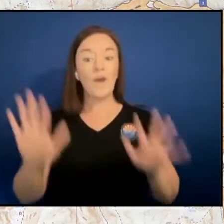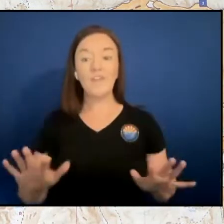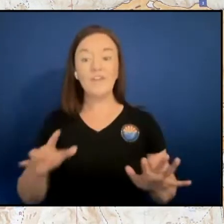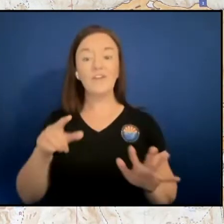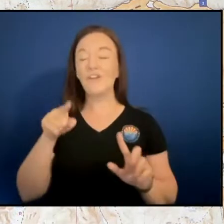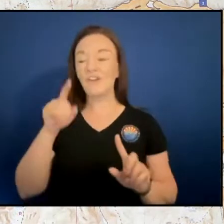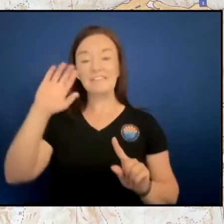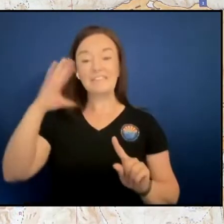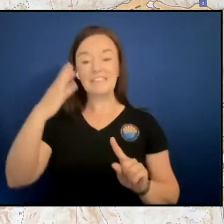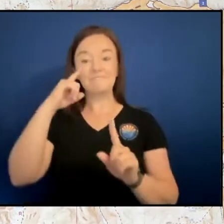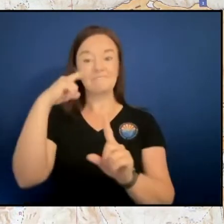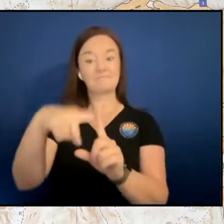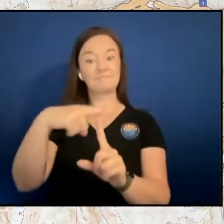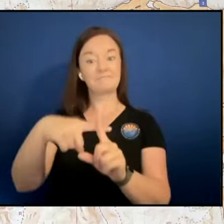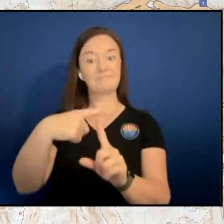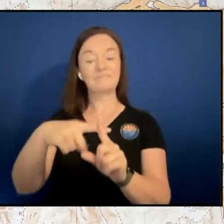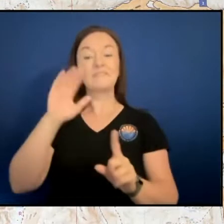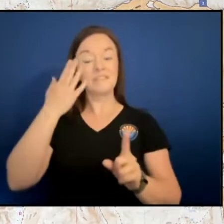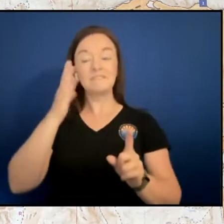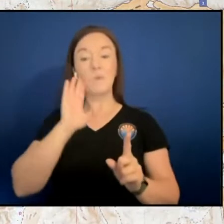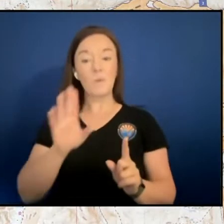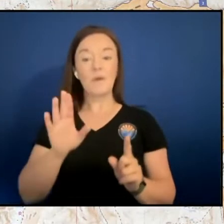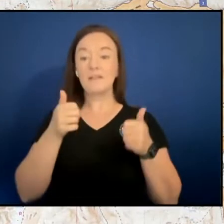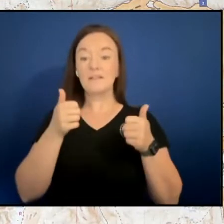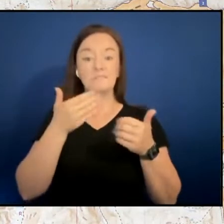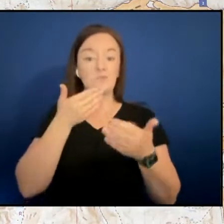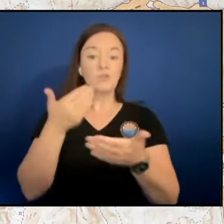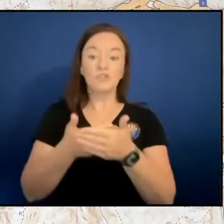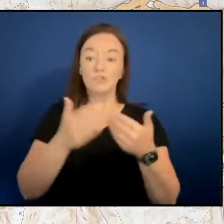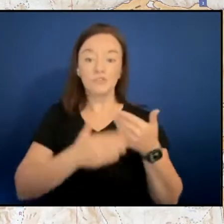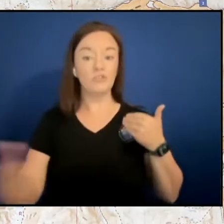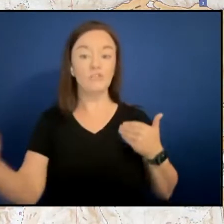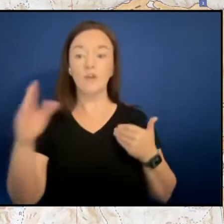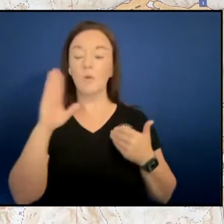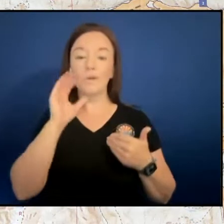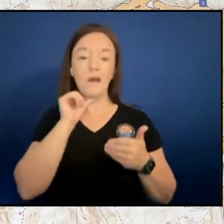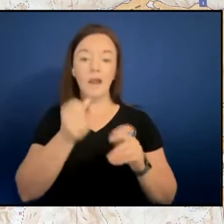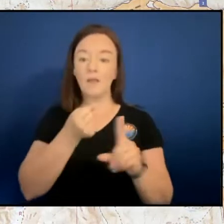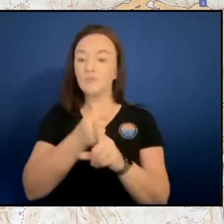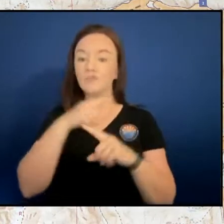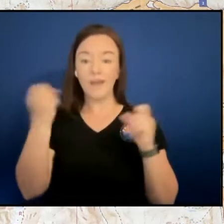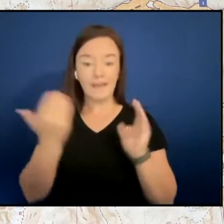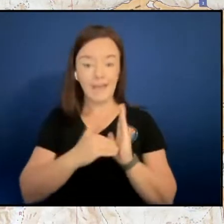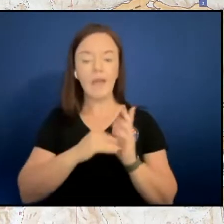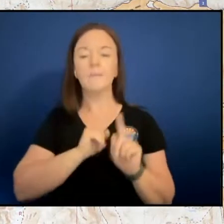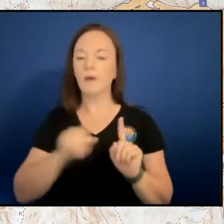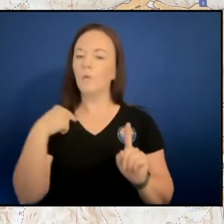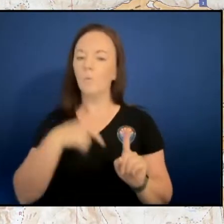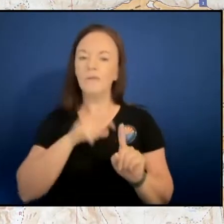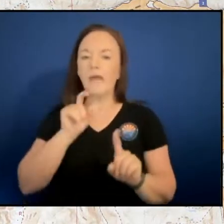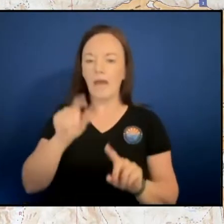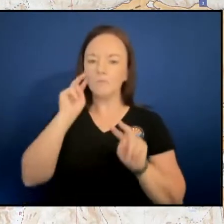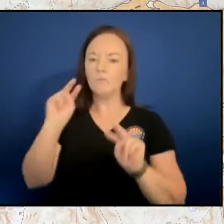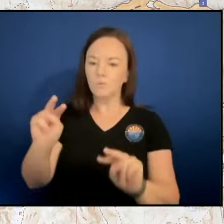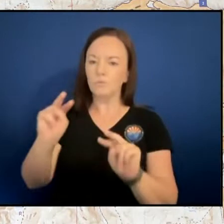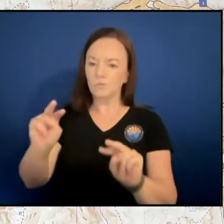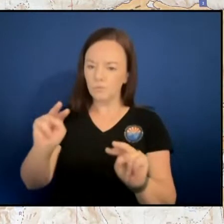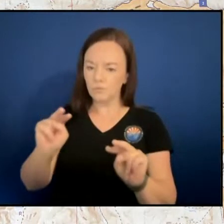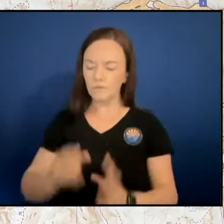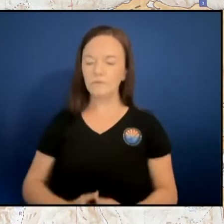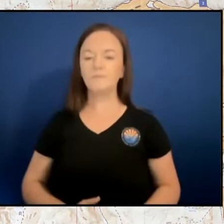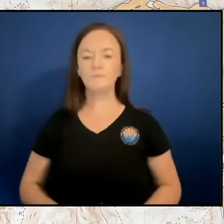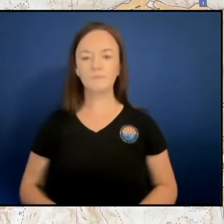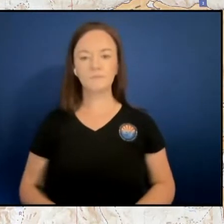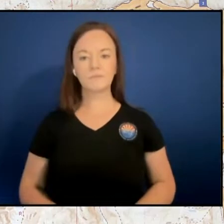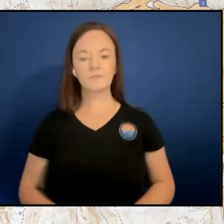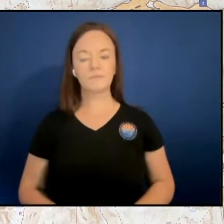what's going to happen, but that's one of the things that we're on the lookout for. And so that contributes